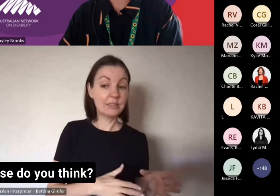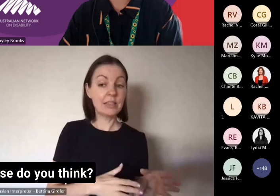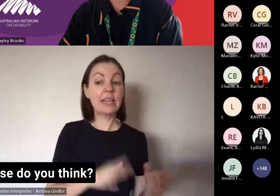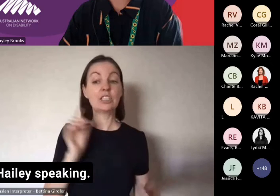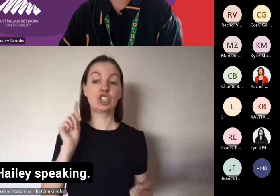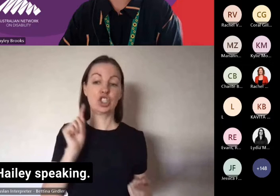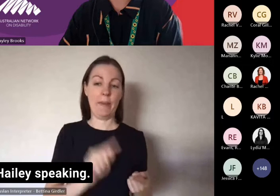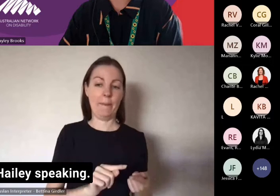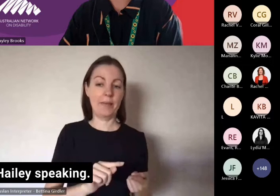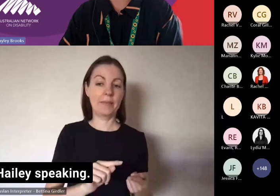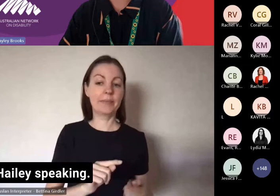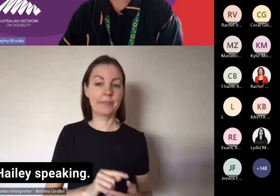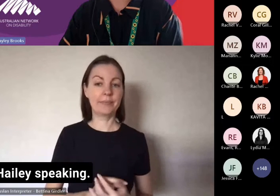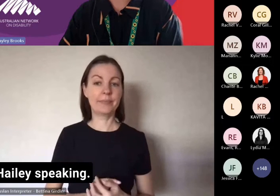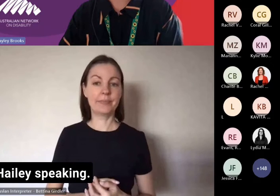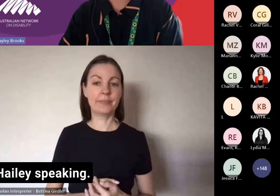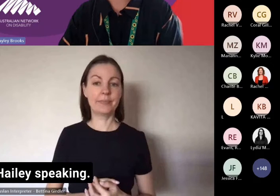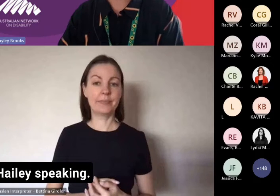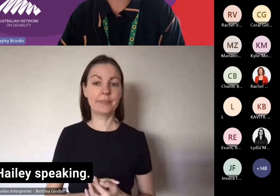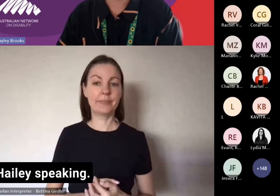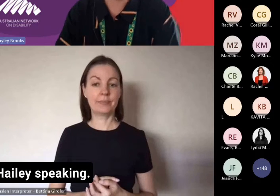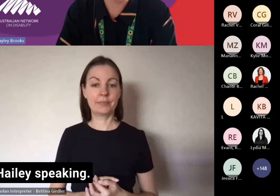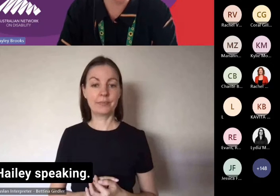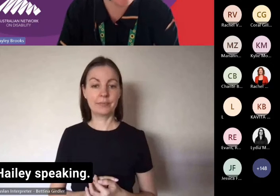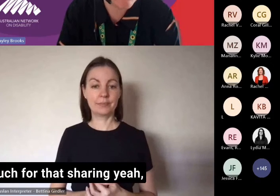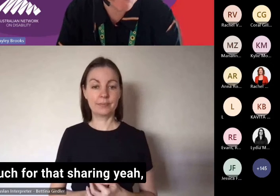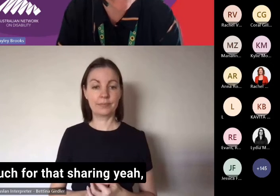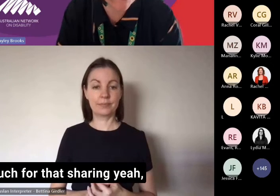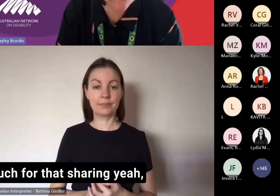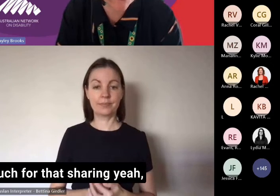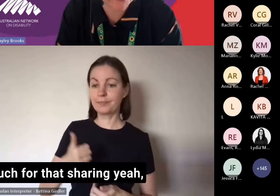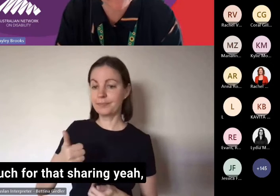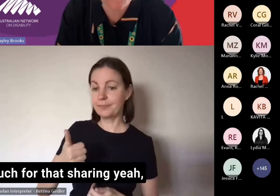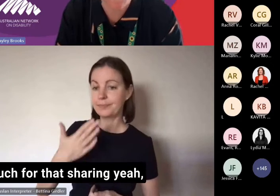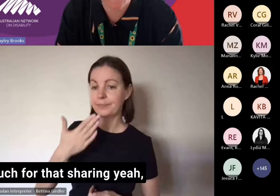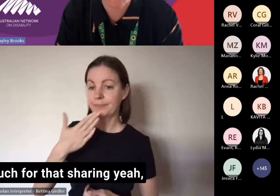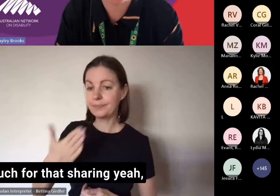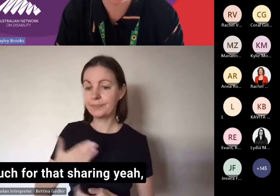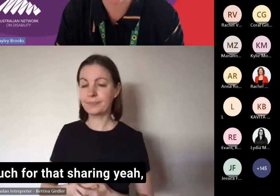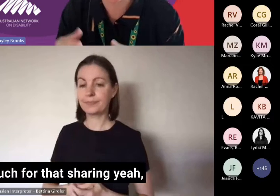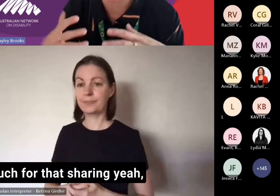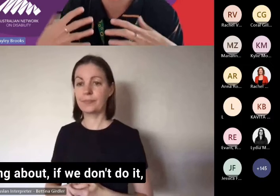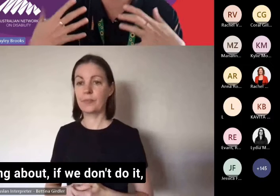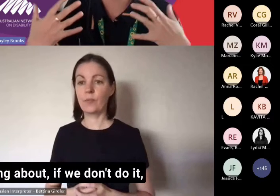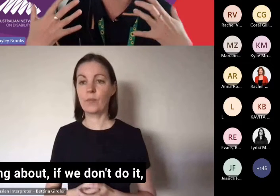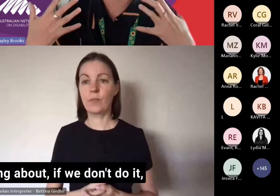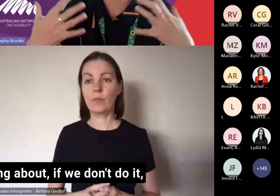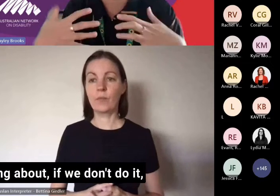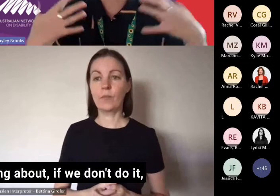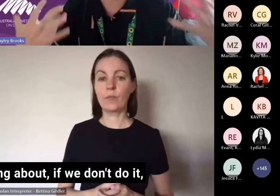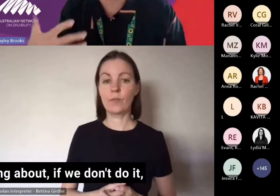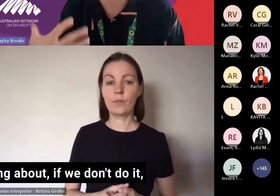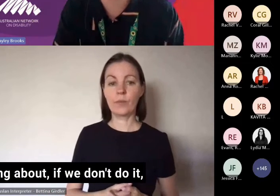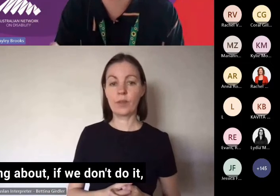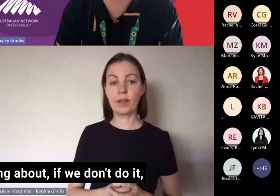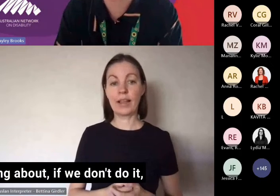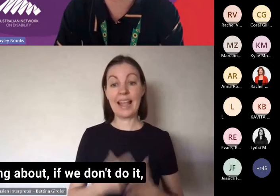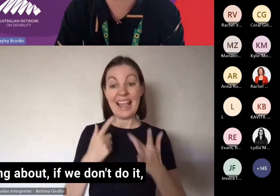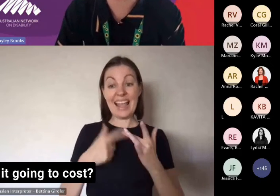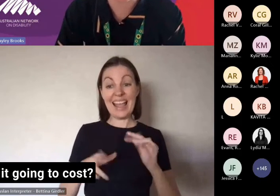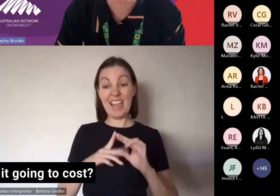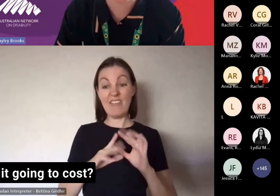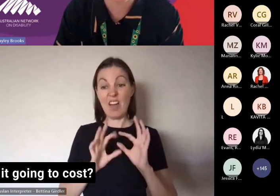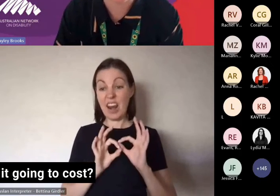What else do you think, Hayley? Hayley speaking. Thank you so much for that share. And yeah, definitely thinking about, if we don't do